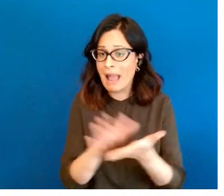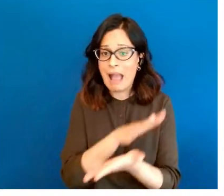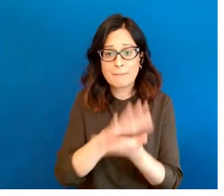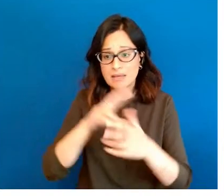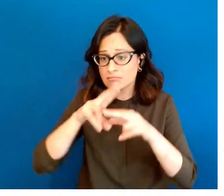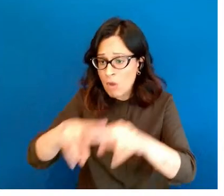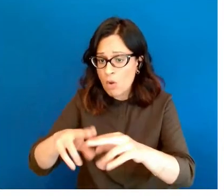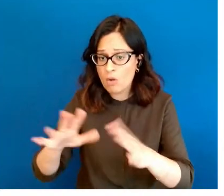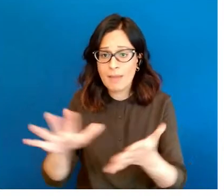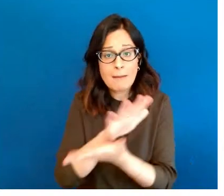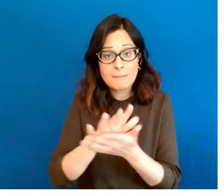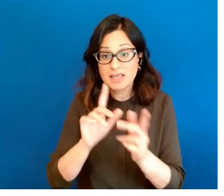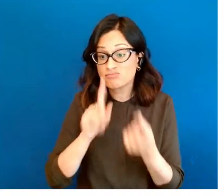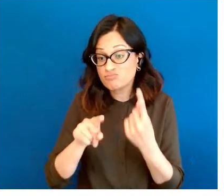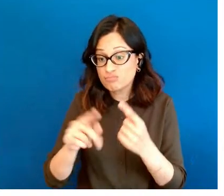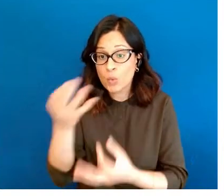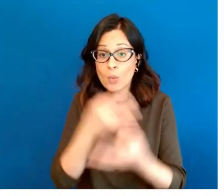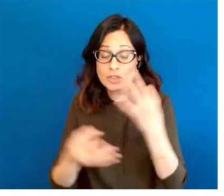questions.